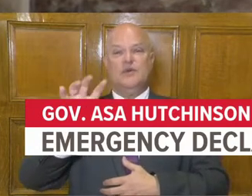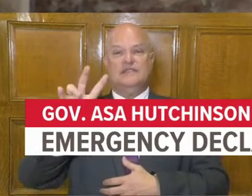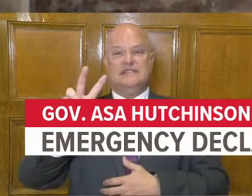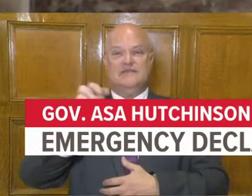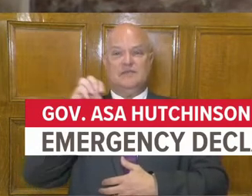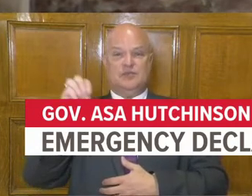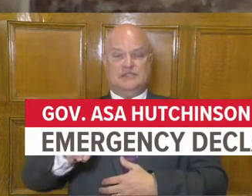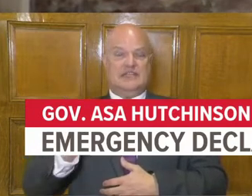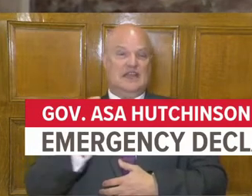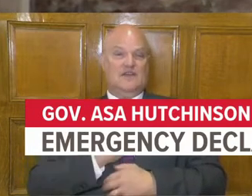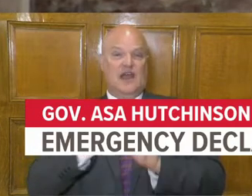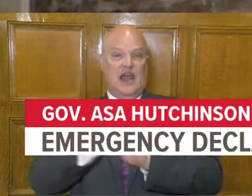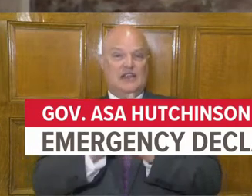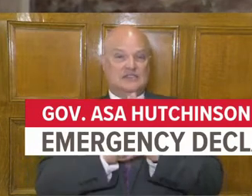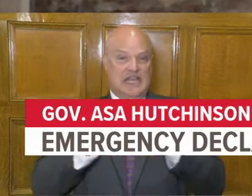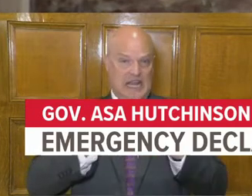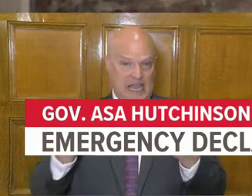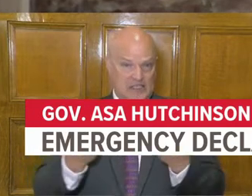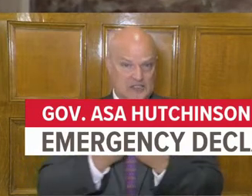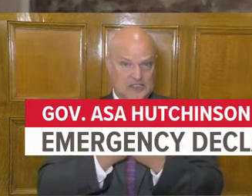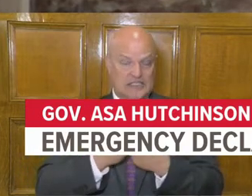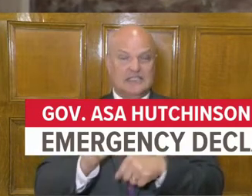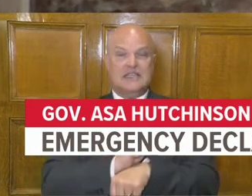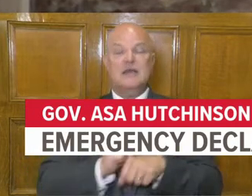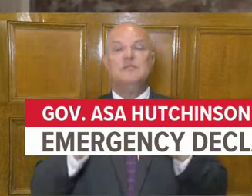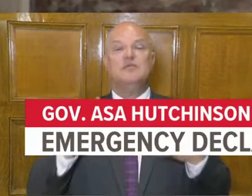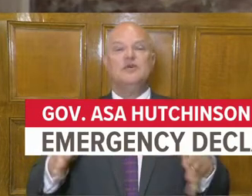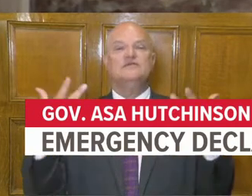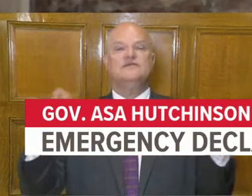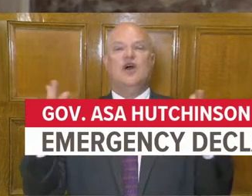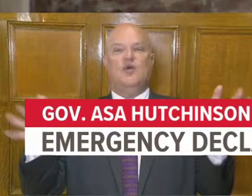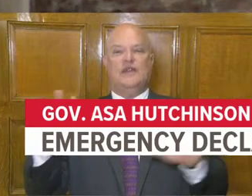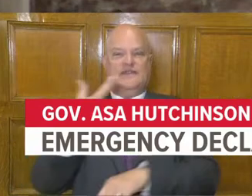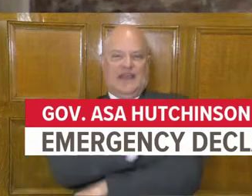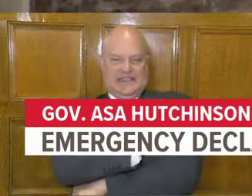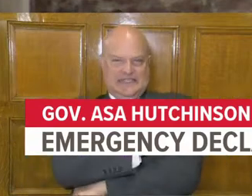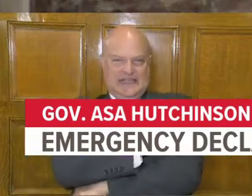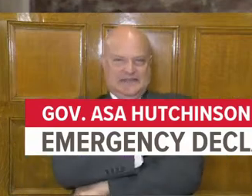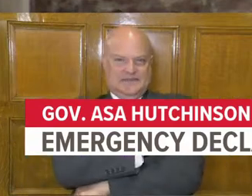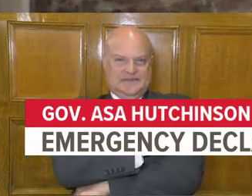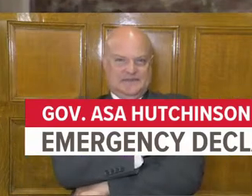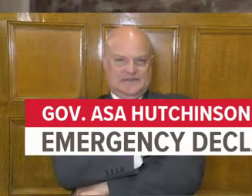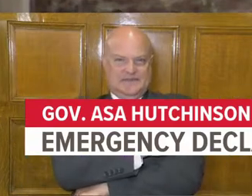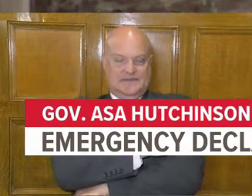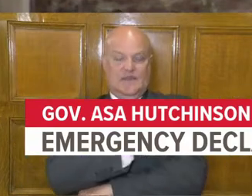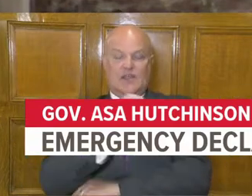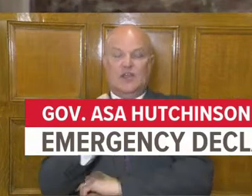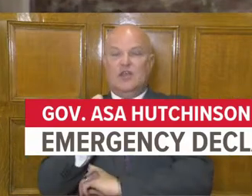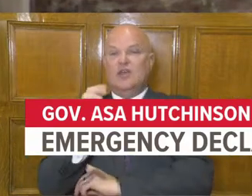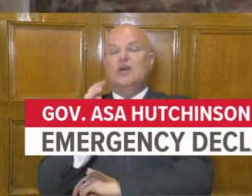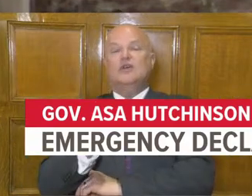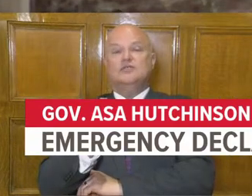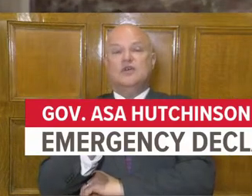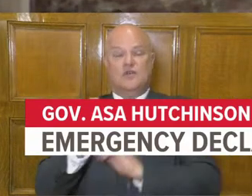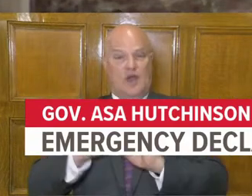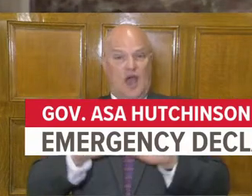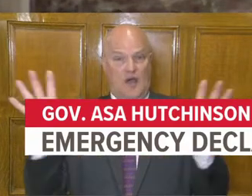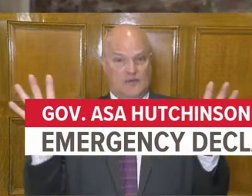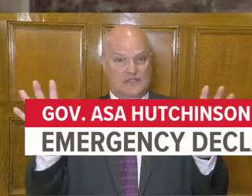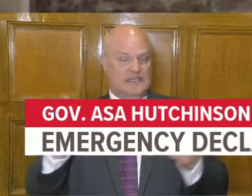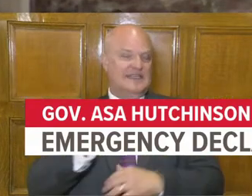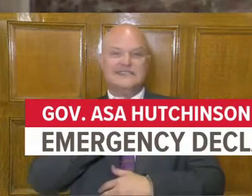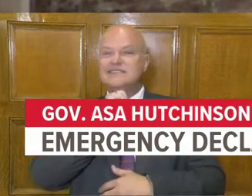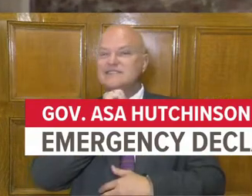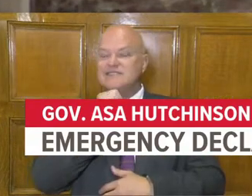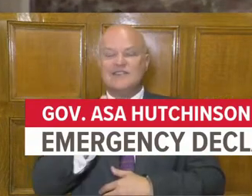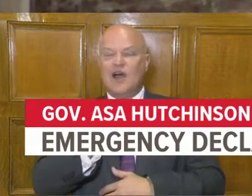43.7% of our state agency employees that are already vaccinated. And so obviously that's not where